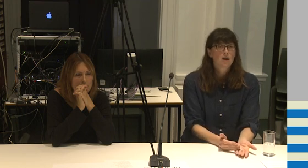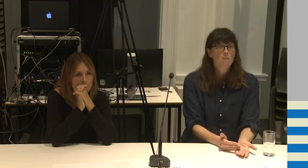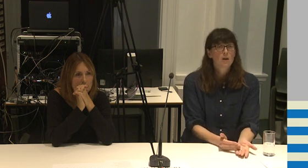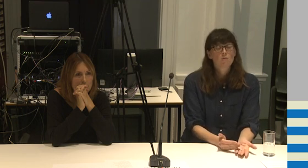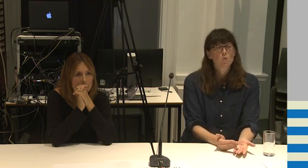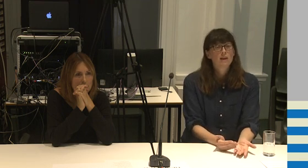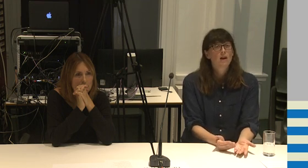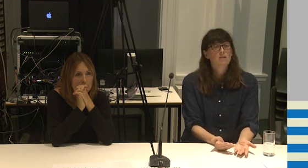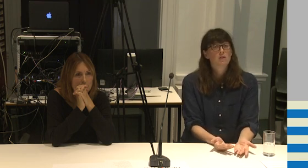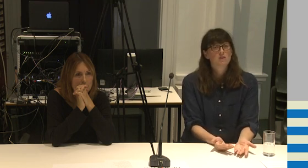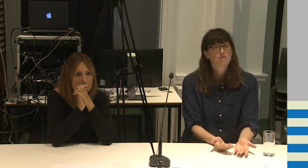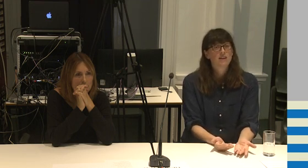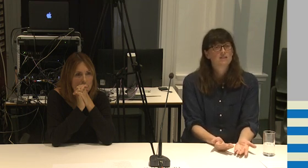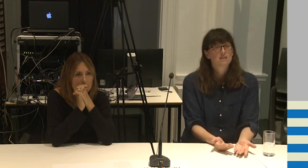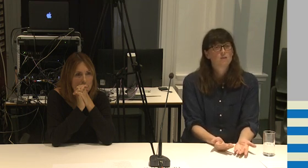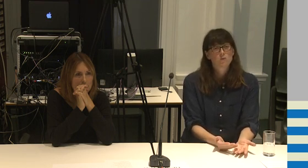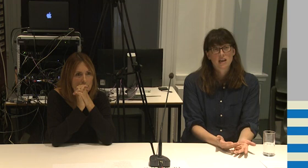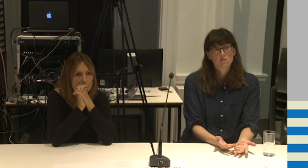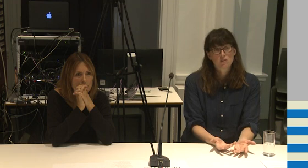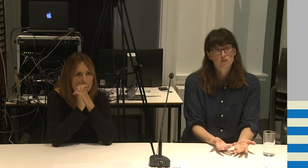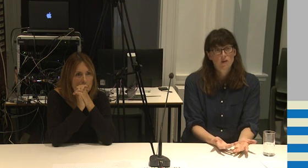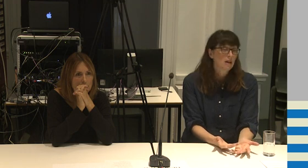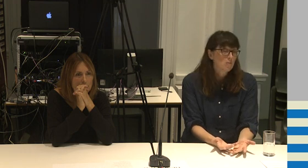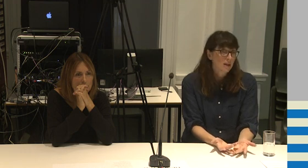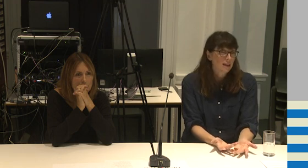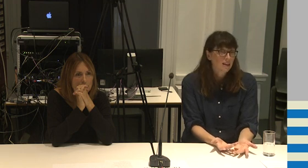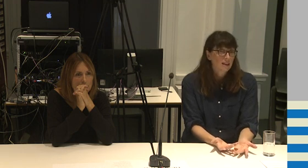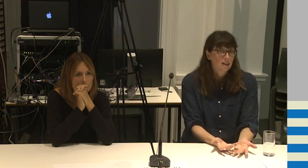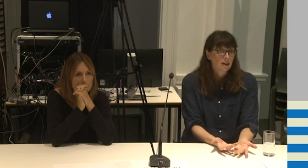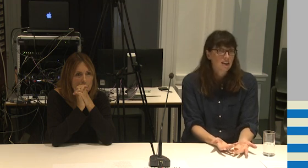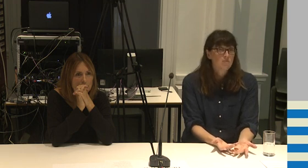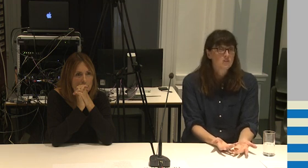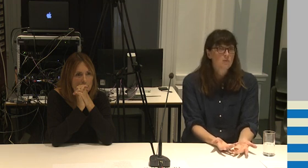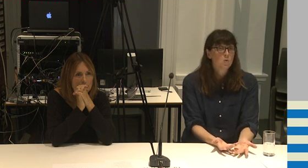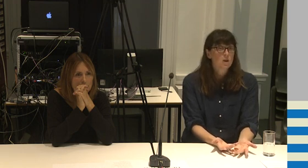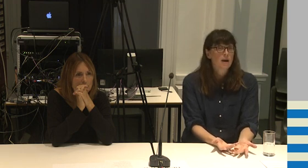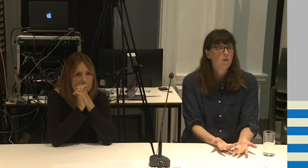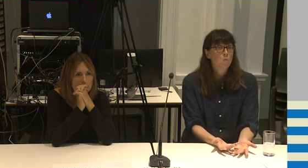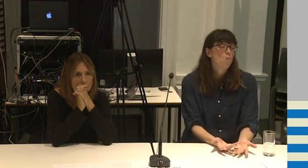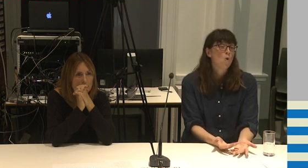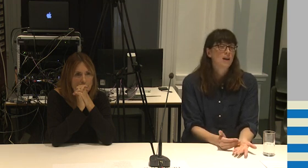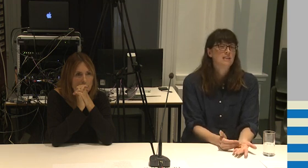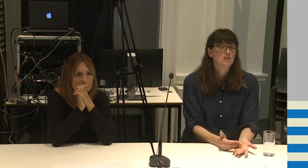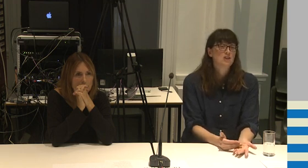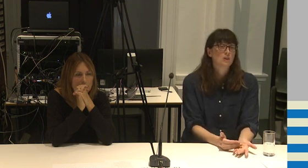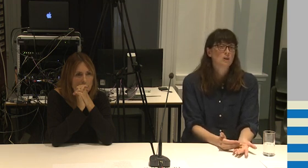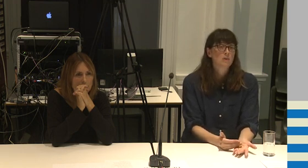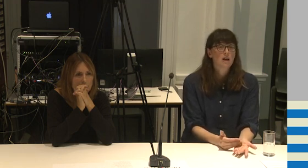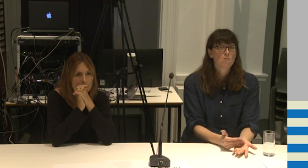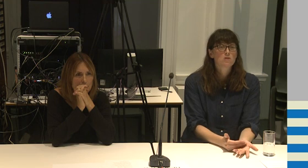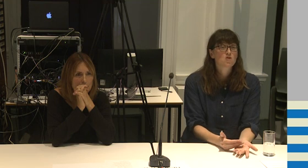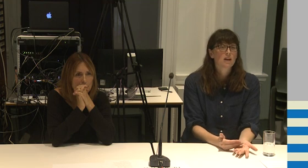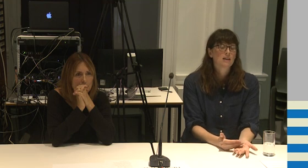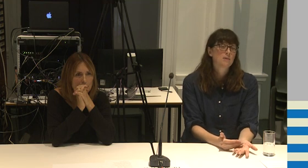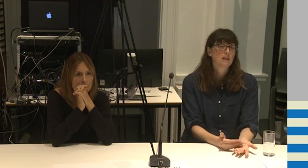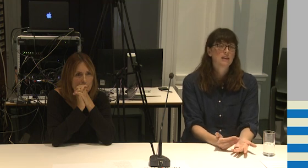going. But I was quite lucky because a friend was able to help me and gave me support about what I need to do.